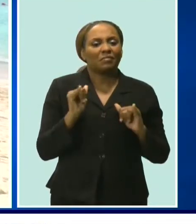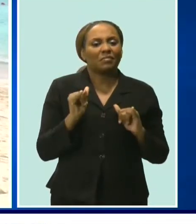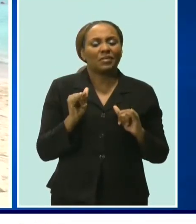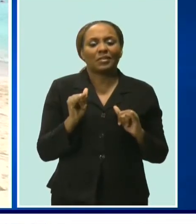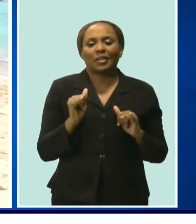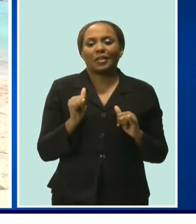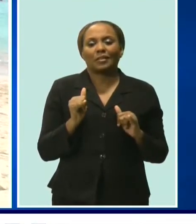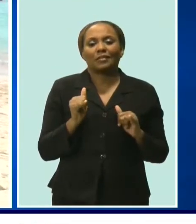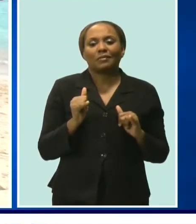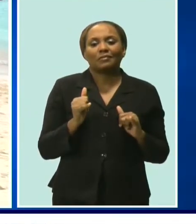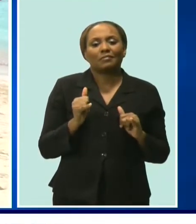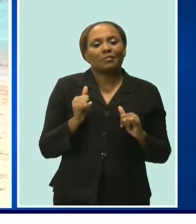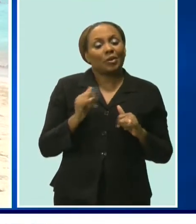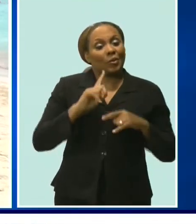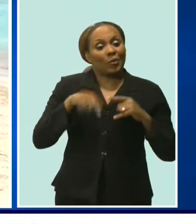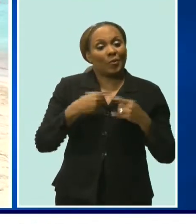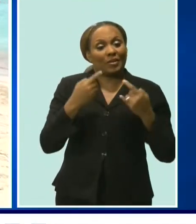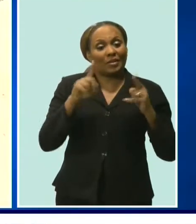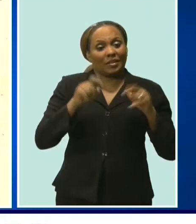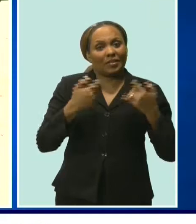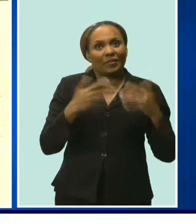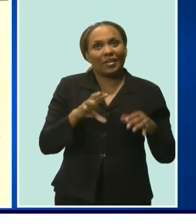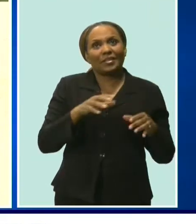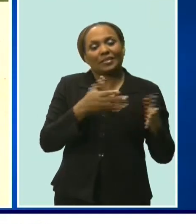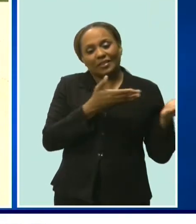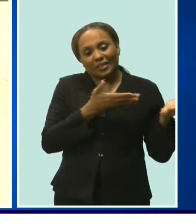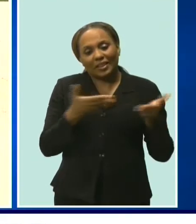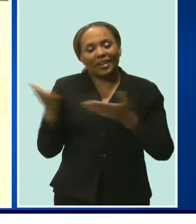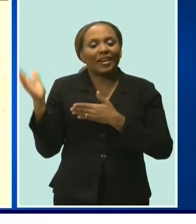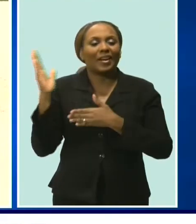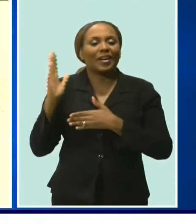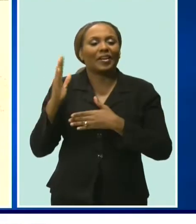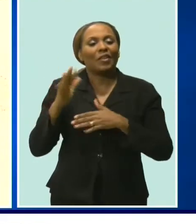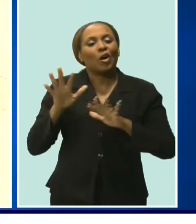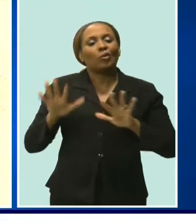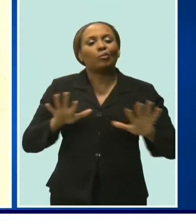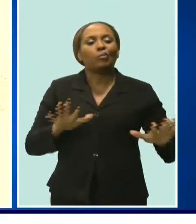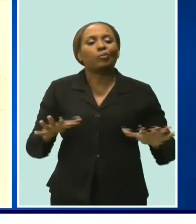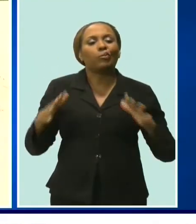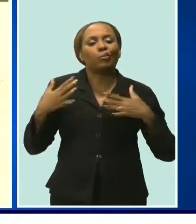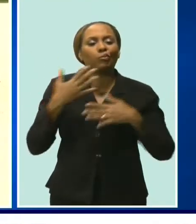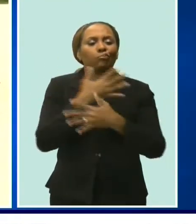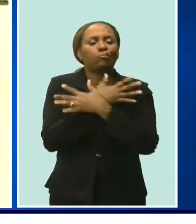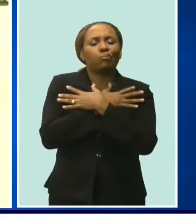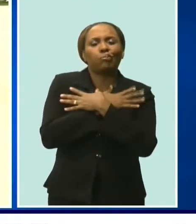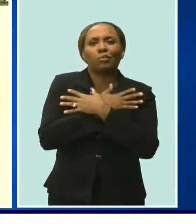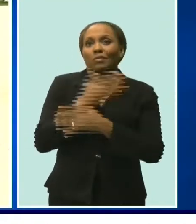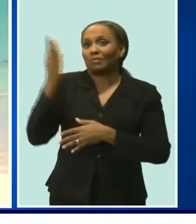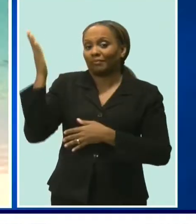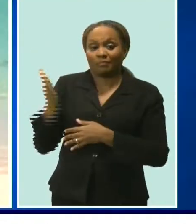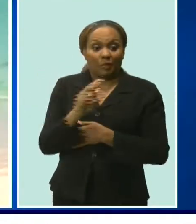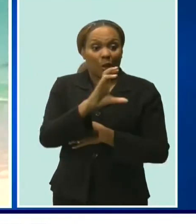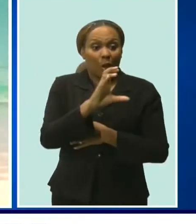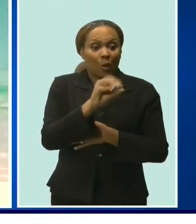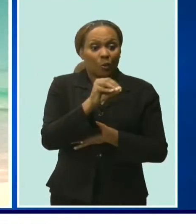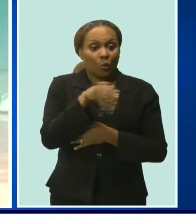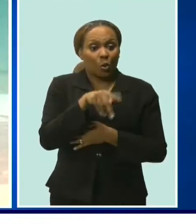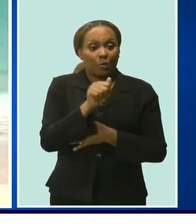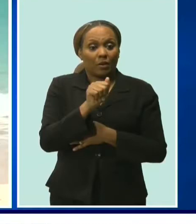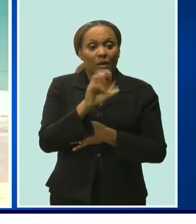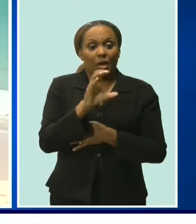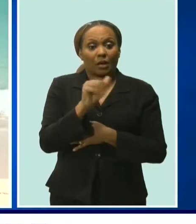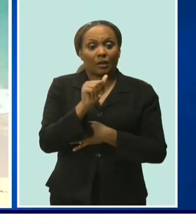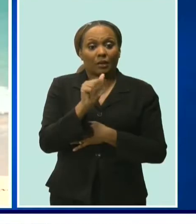tradition of treating their children after the test. One of the popular spots was Copacabana Beach Club on Bay Street. This is